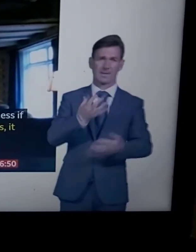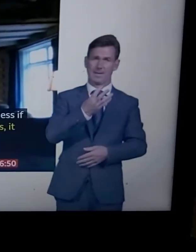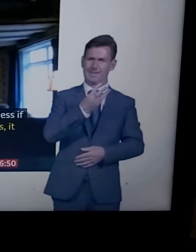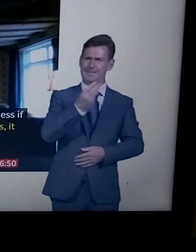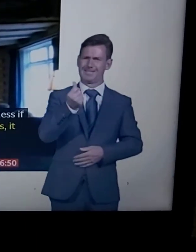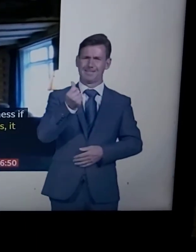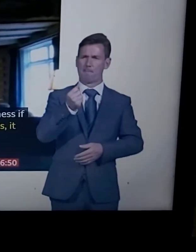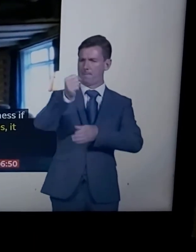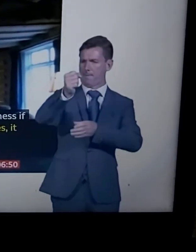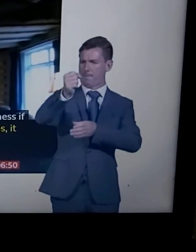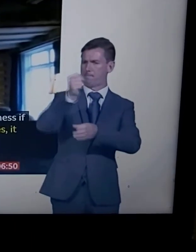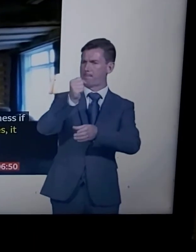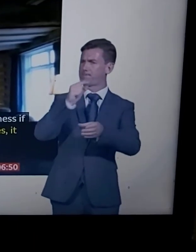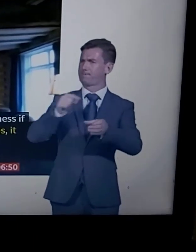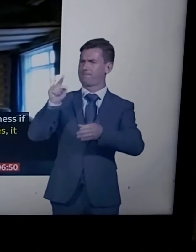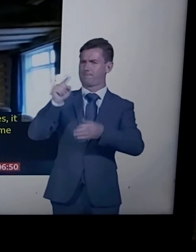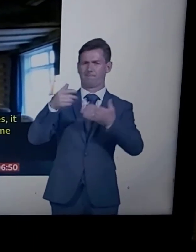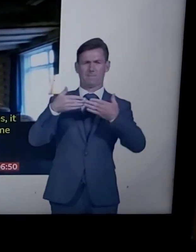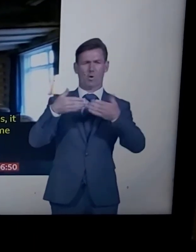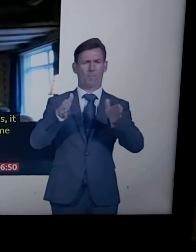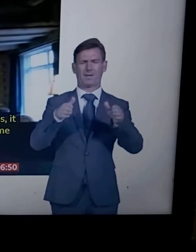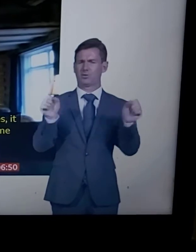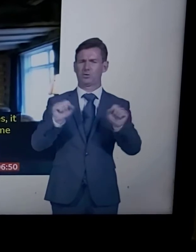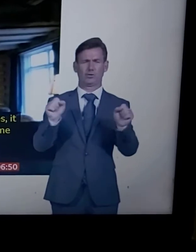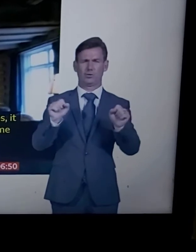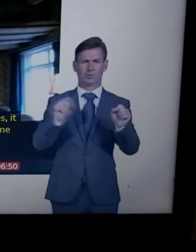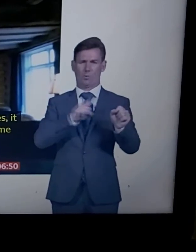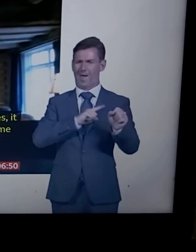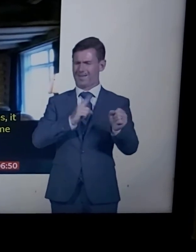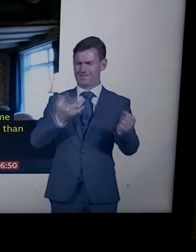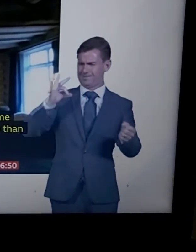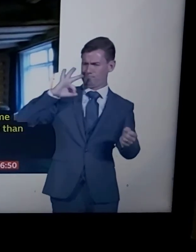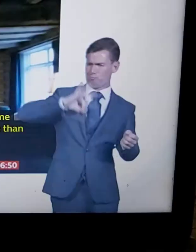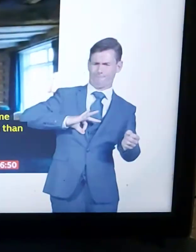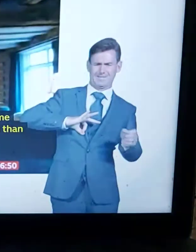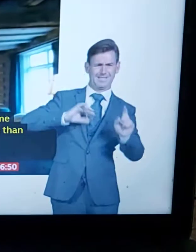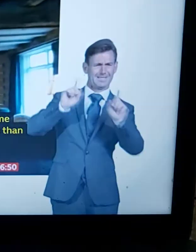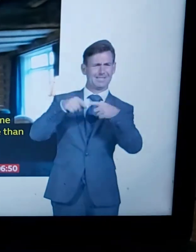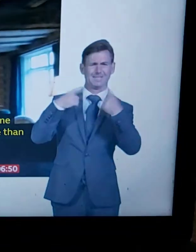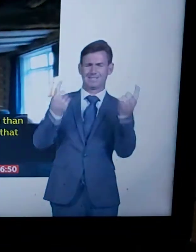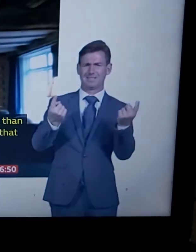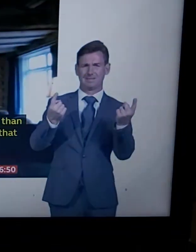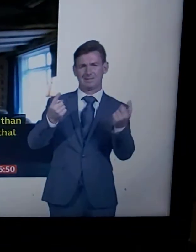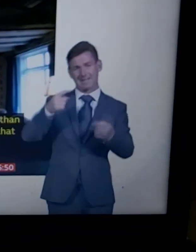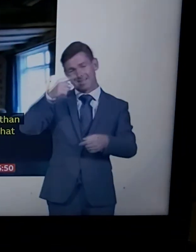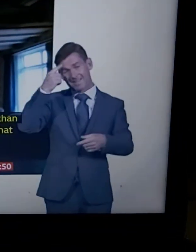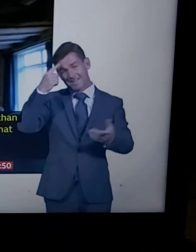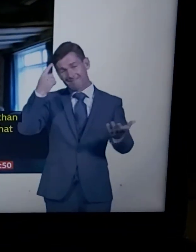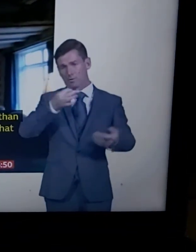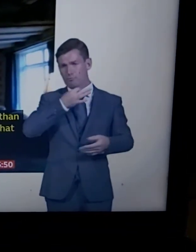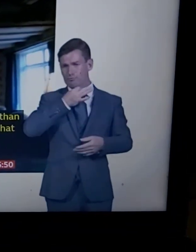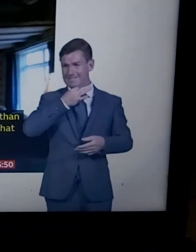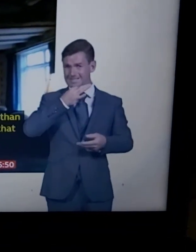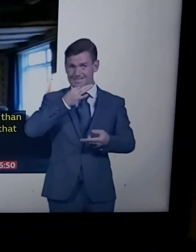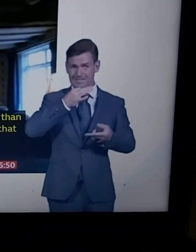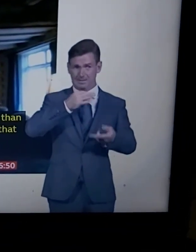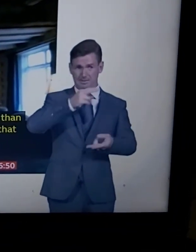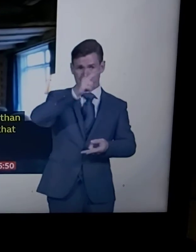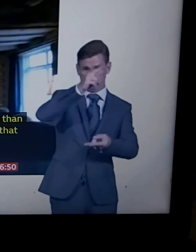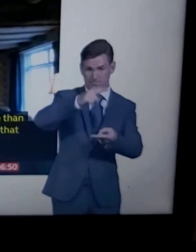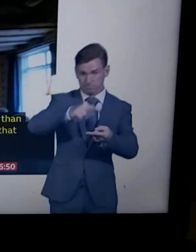the moment. So if there's a risk of a second outbreak or there's a risk of a second spike or there's a risk of another lockdown or whatever it is,